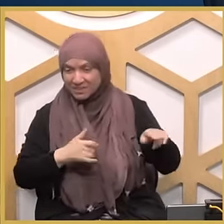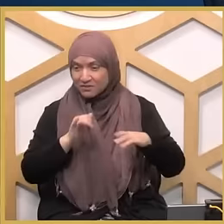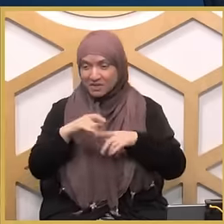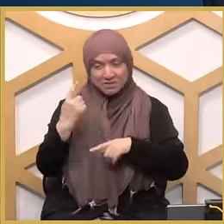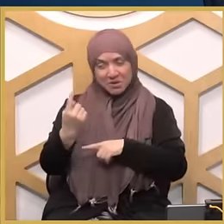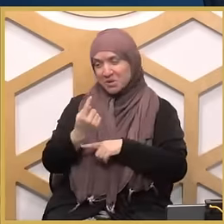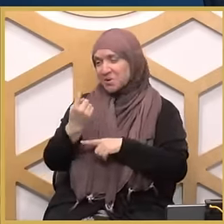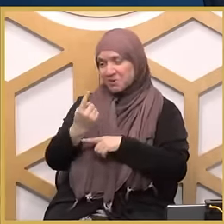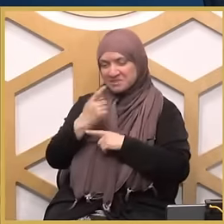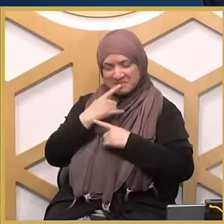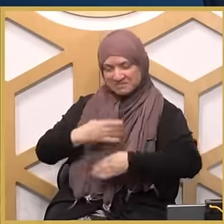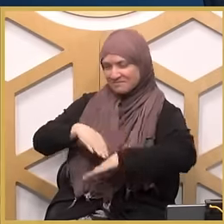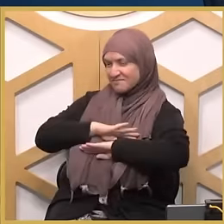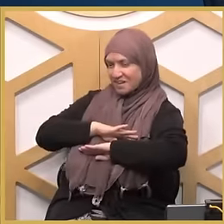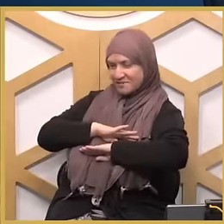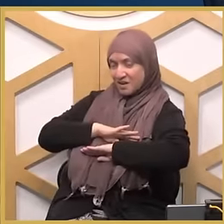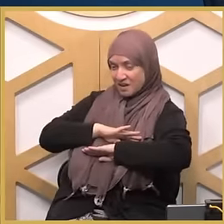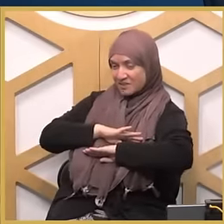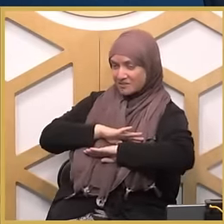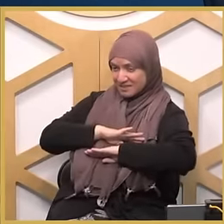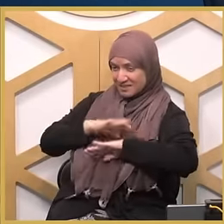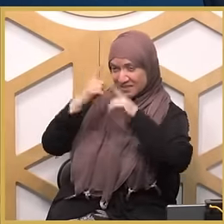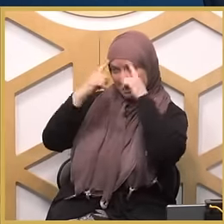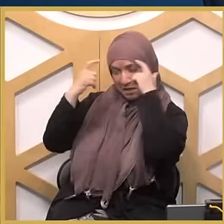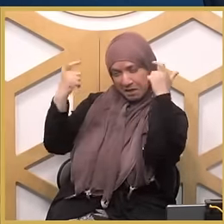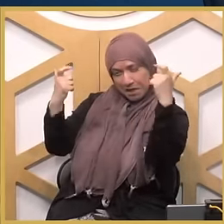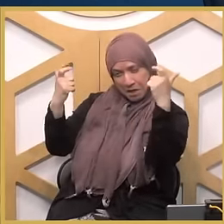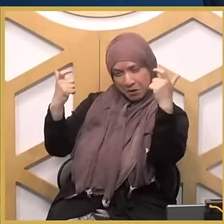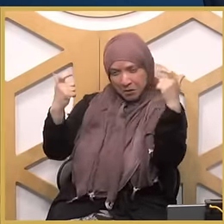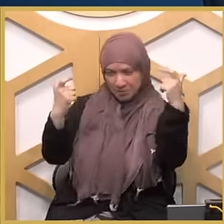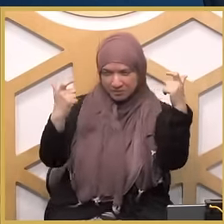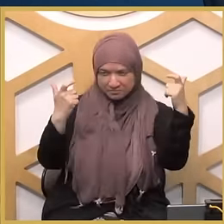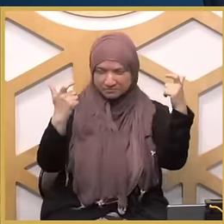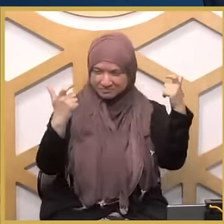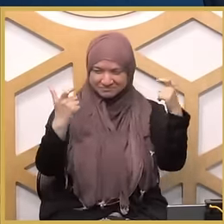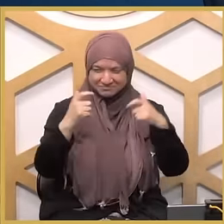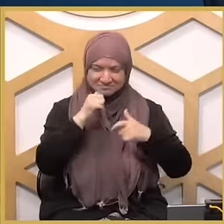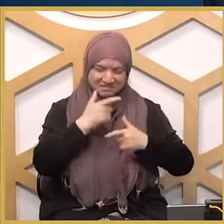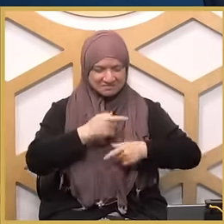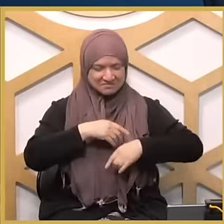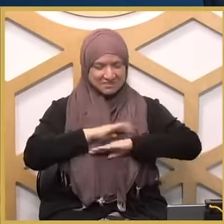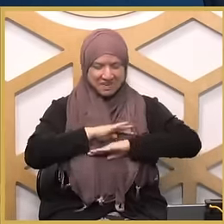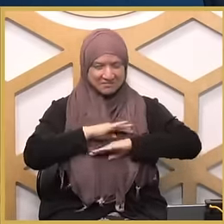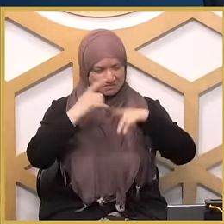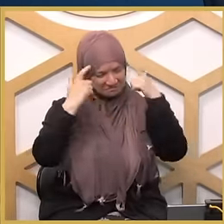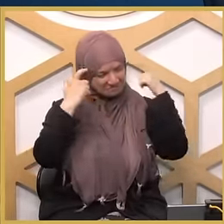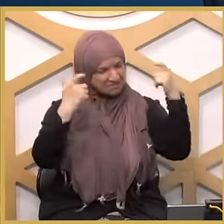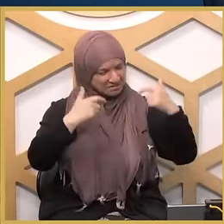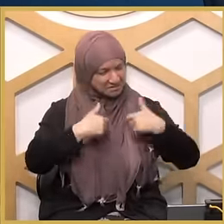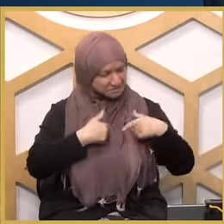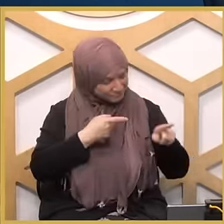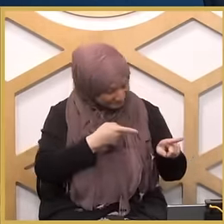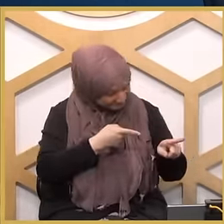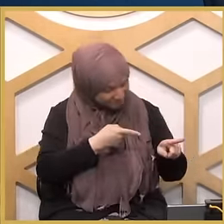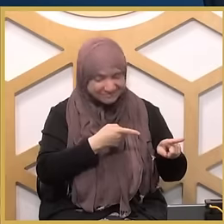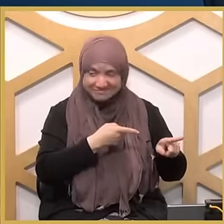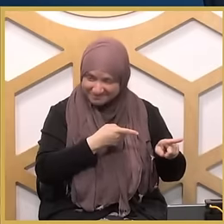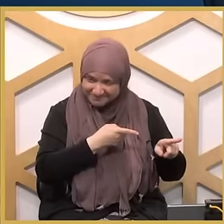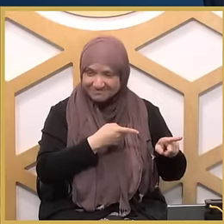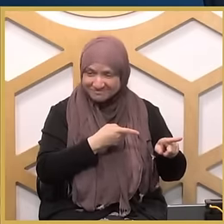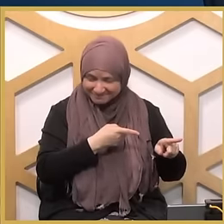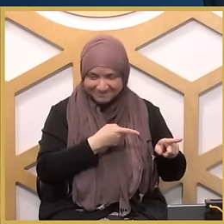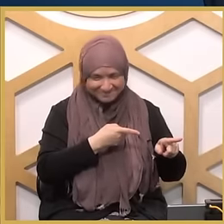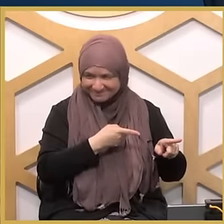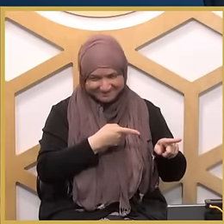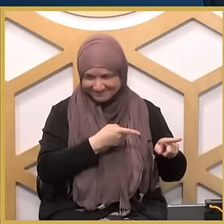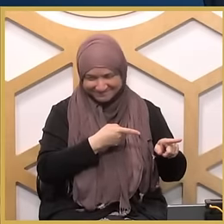that takes you to Allah subhanahu wa ta'ala, to success. But if someone has the fear of Allah in their heart, and Allah subhanahu wa ta'ala, and they know Allah azza wa jal, and they're walking